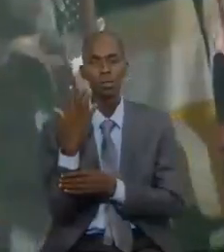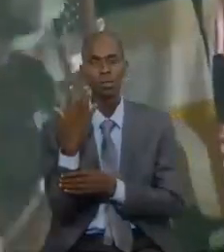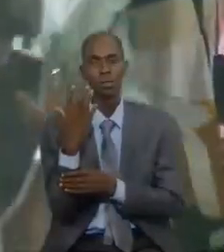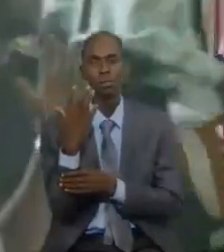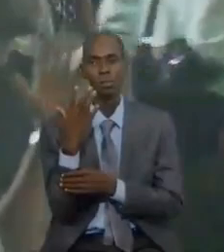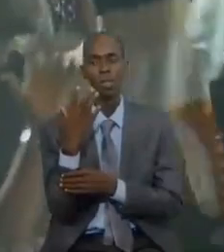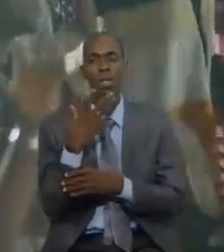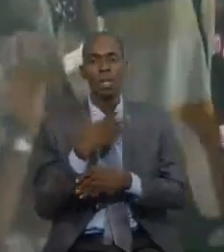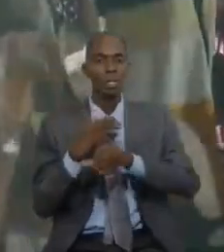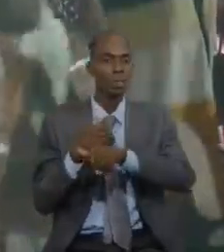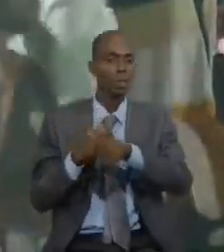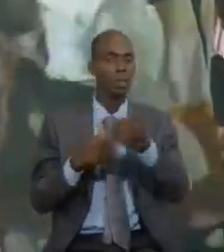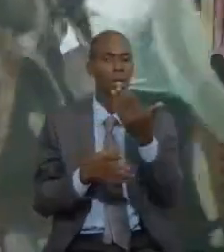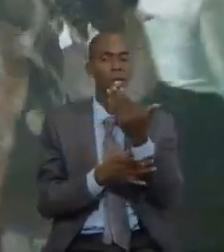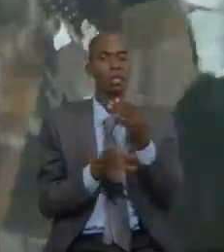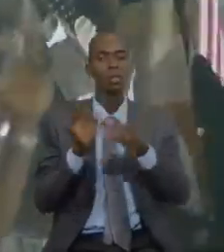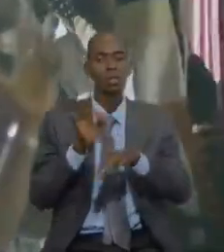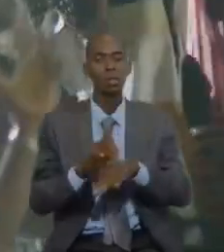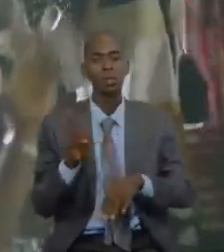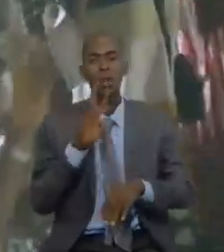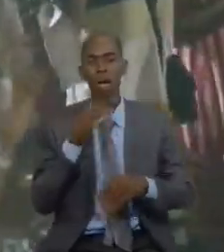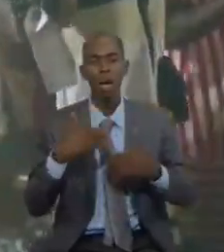and you lay the other hand where you have your challenge.